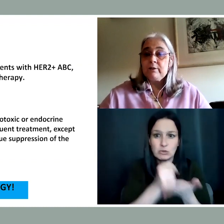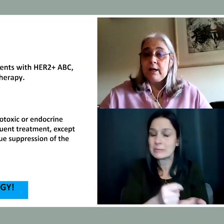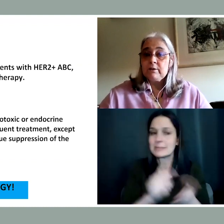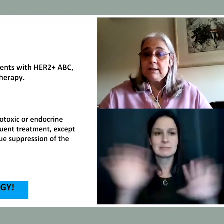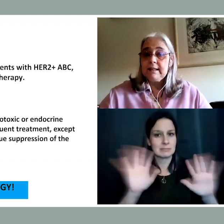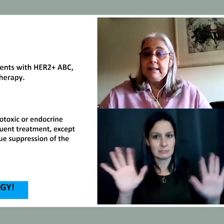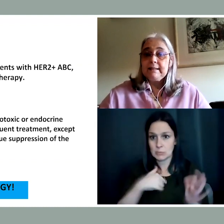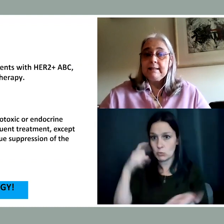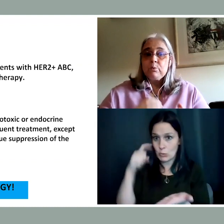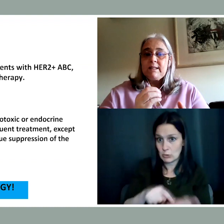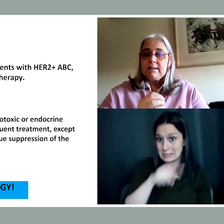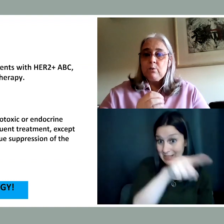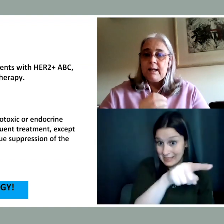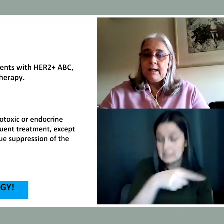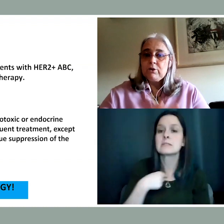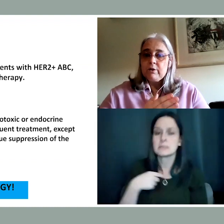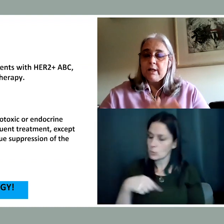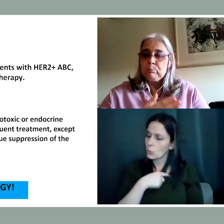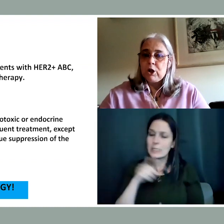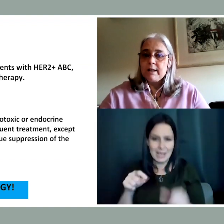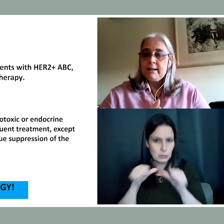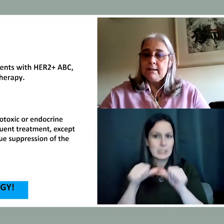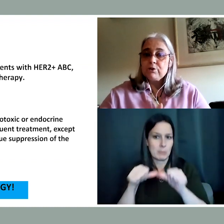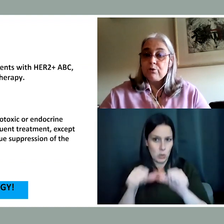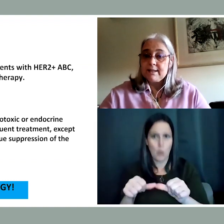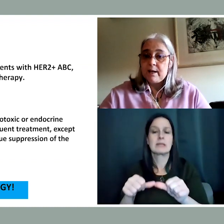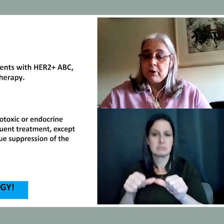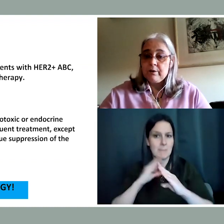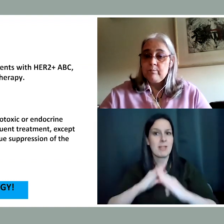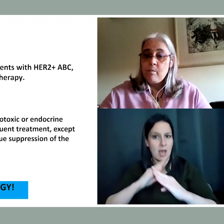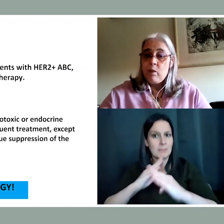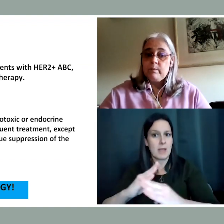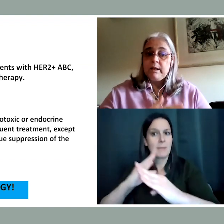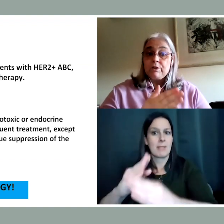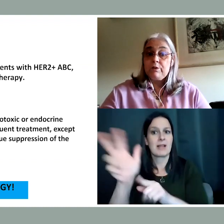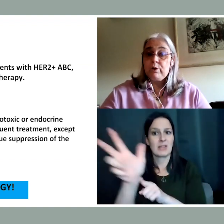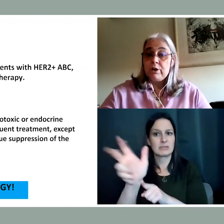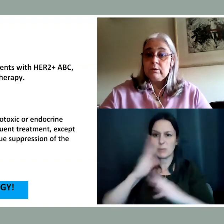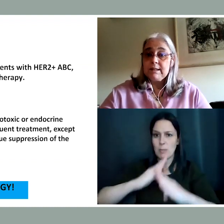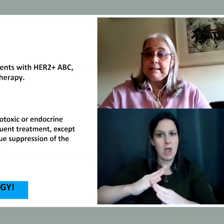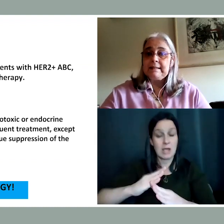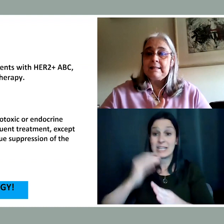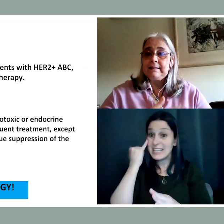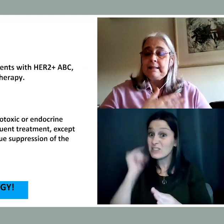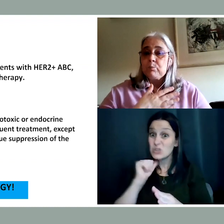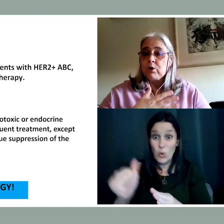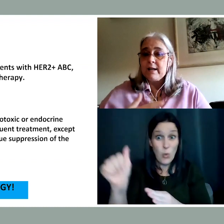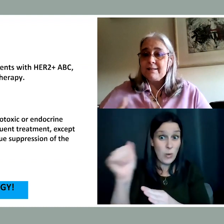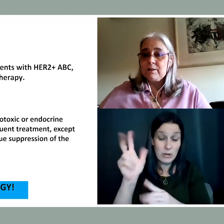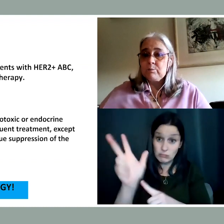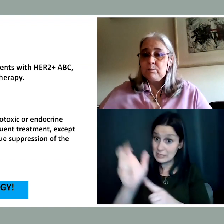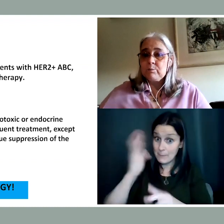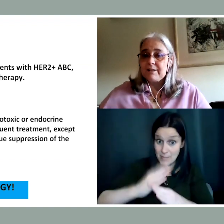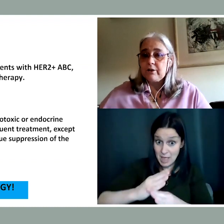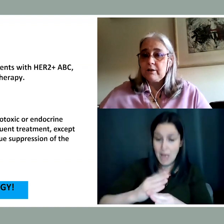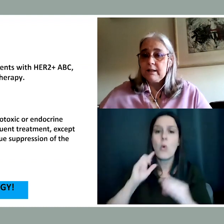have found out that we need to keep blocking this receptor, because if we don't, the disease